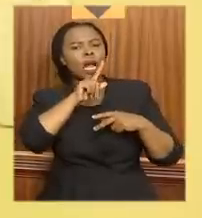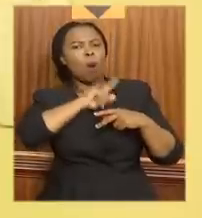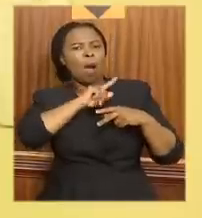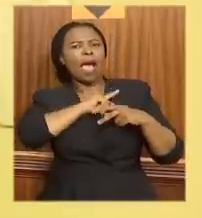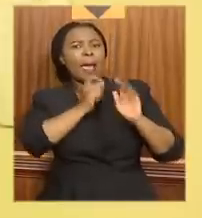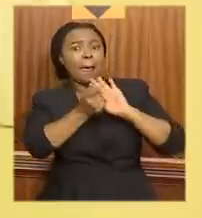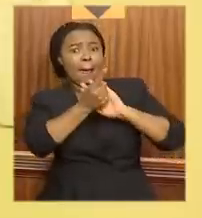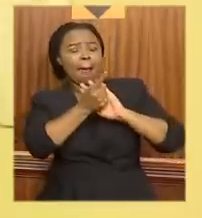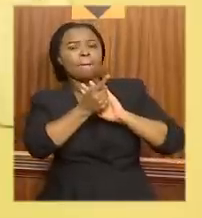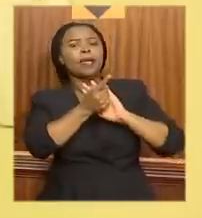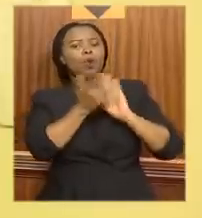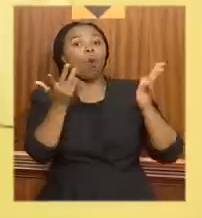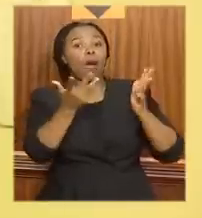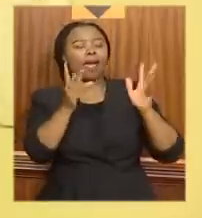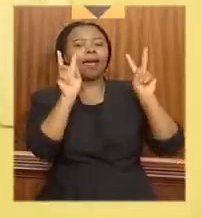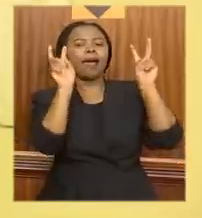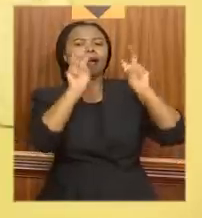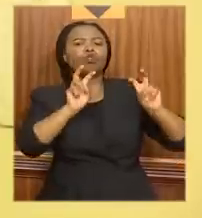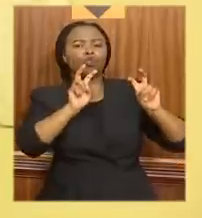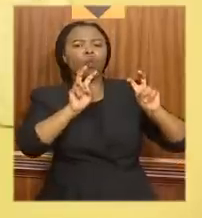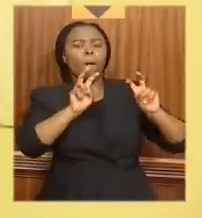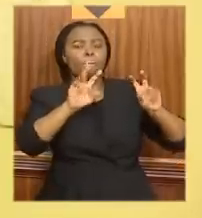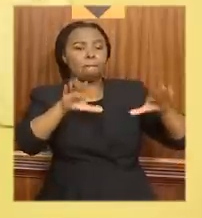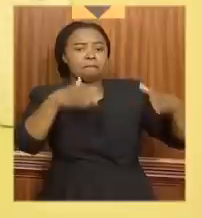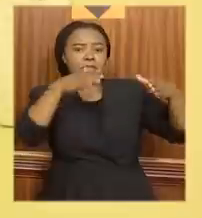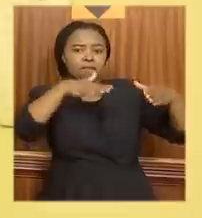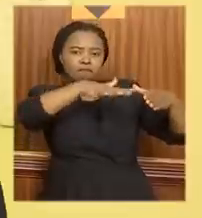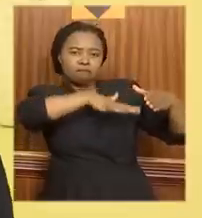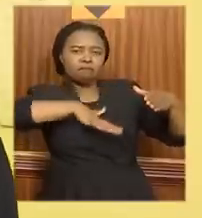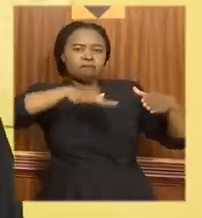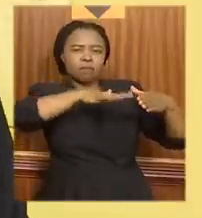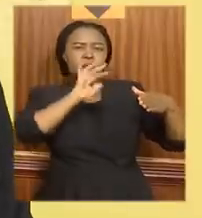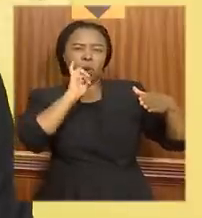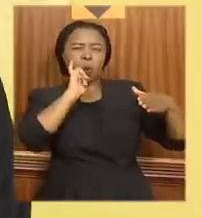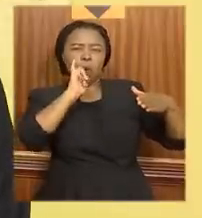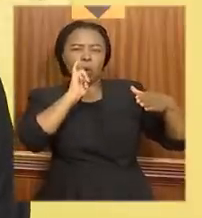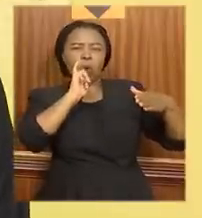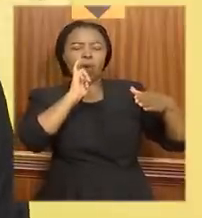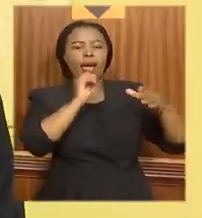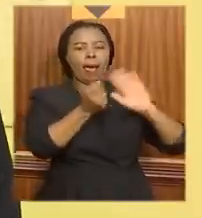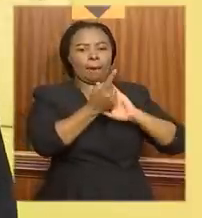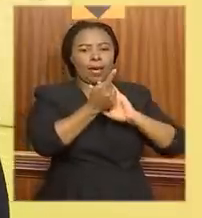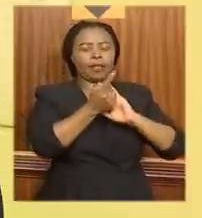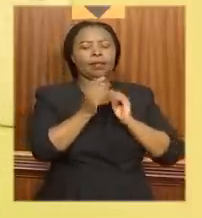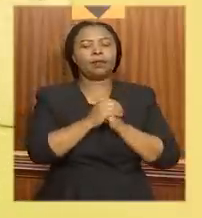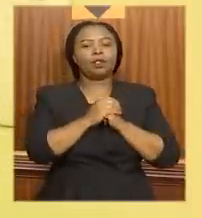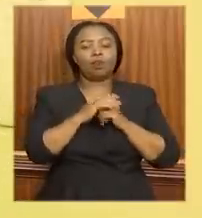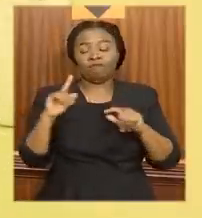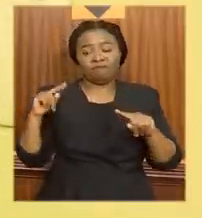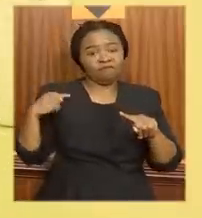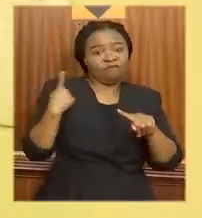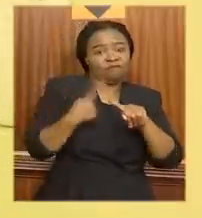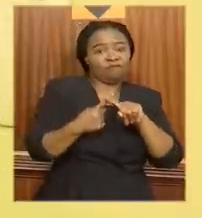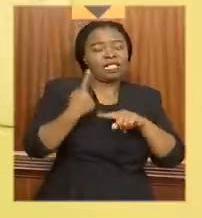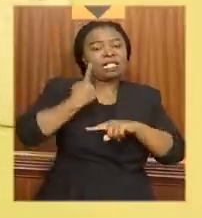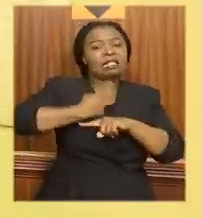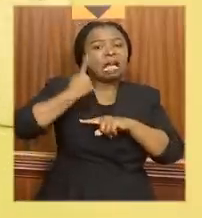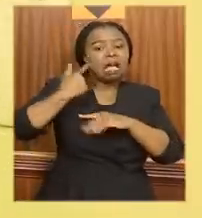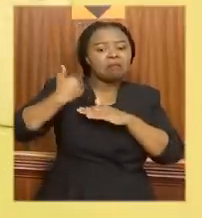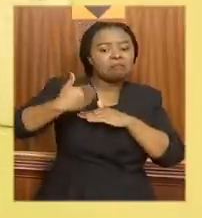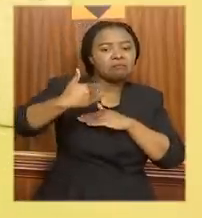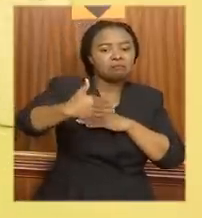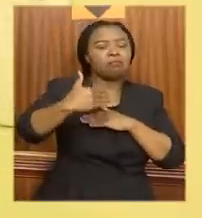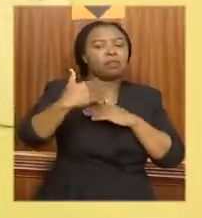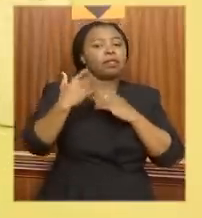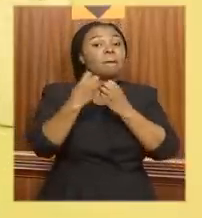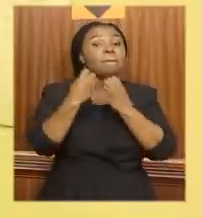Eskom power stations. A number of people have already been arrested in recent days, and several others